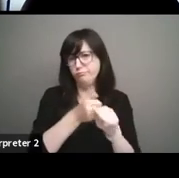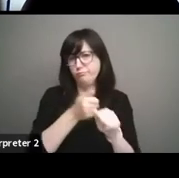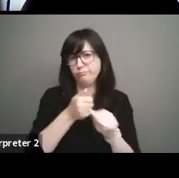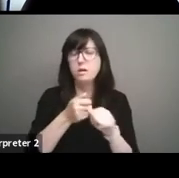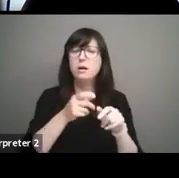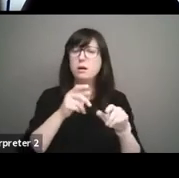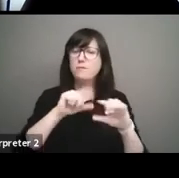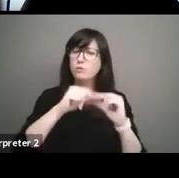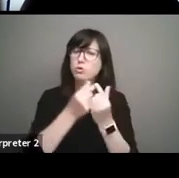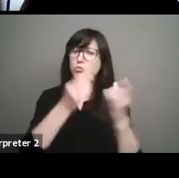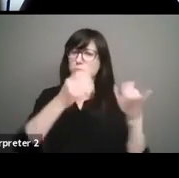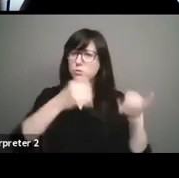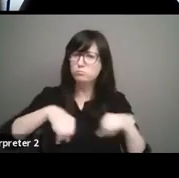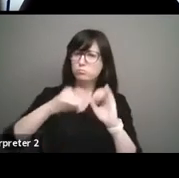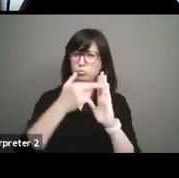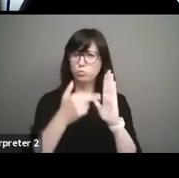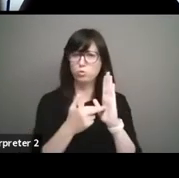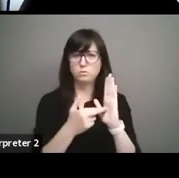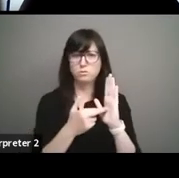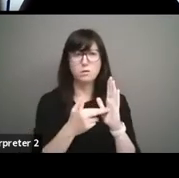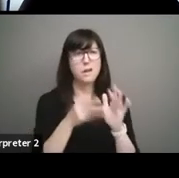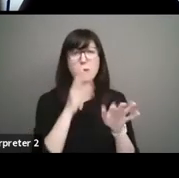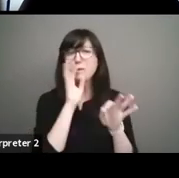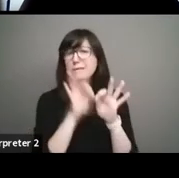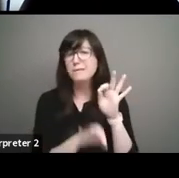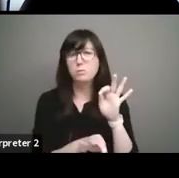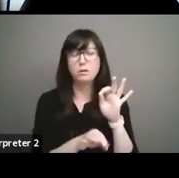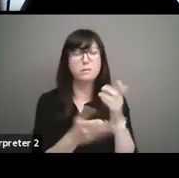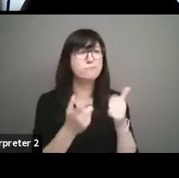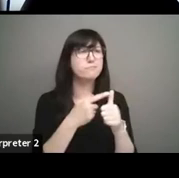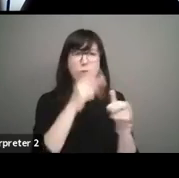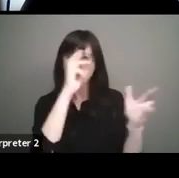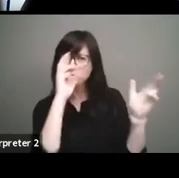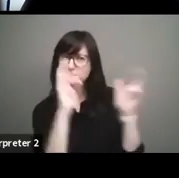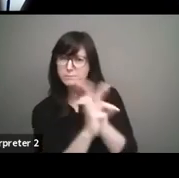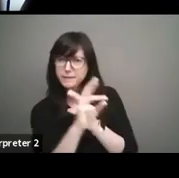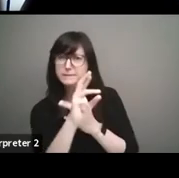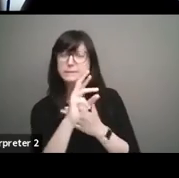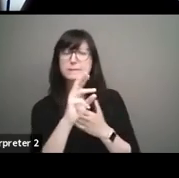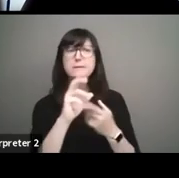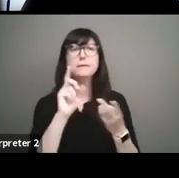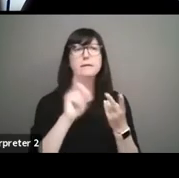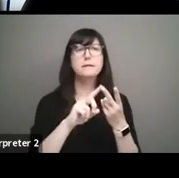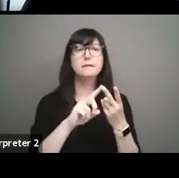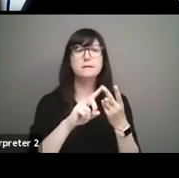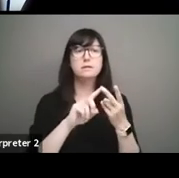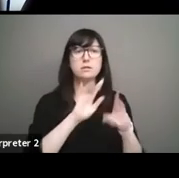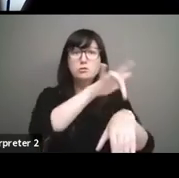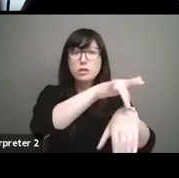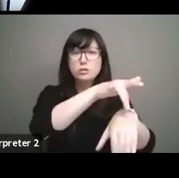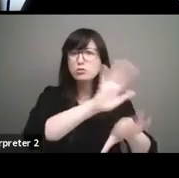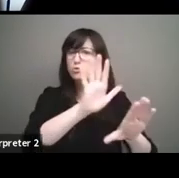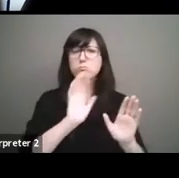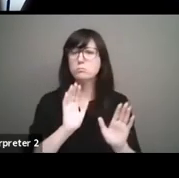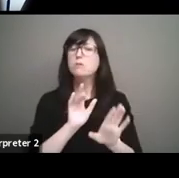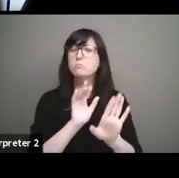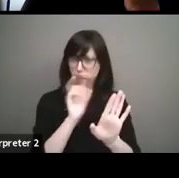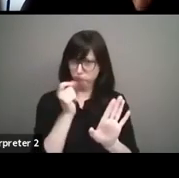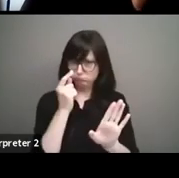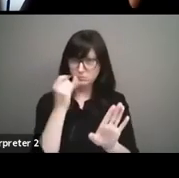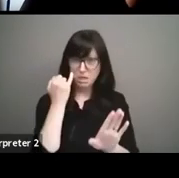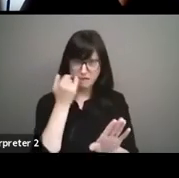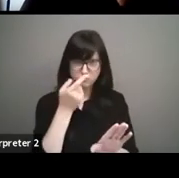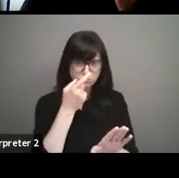And it's just like really basic stuff, like respect each other in the space. Like, don't touch anybody, like, unless you ask